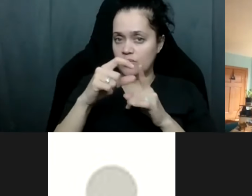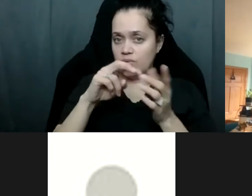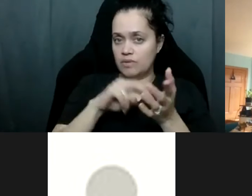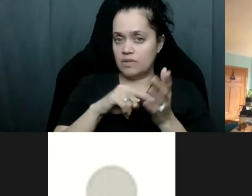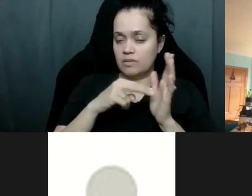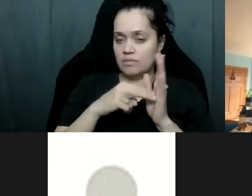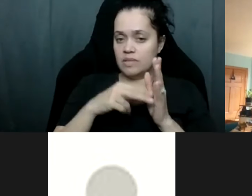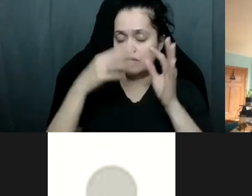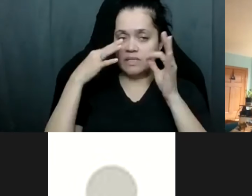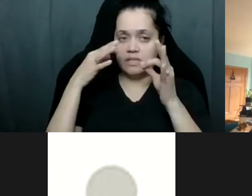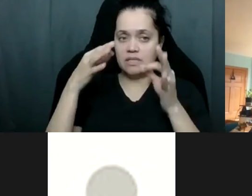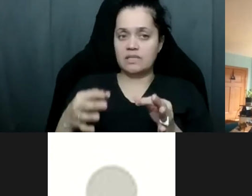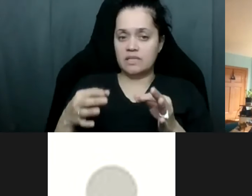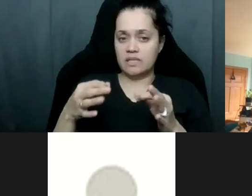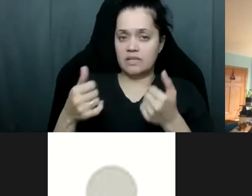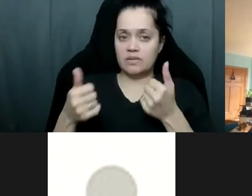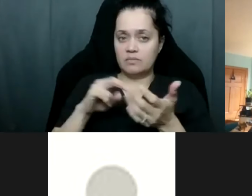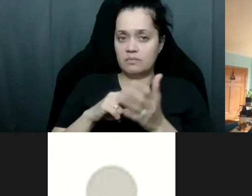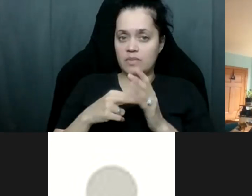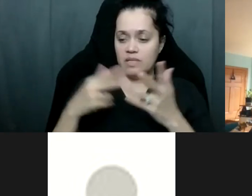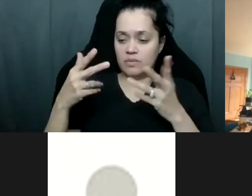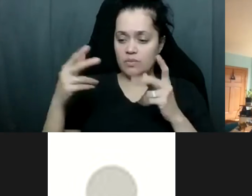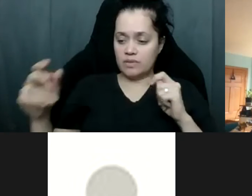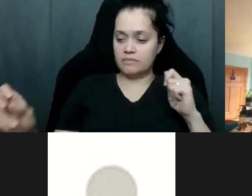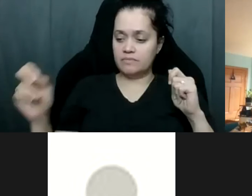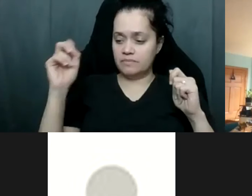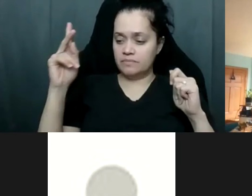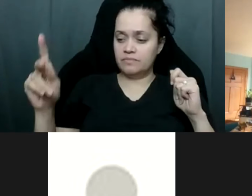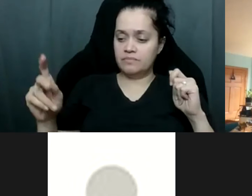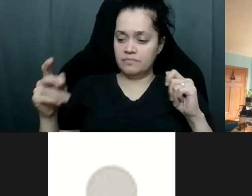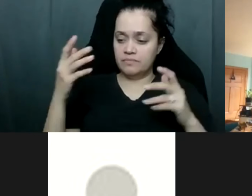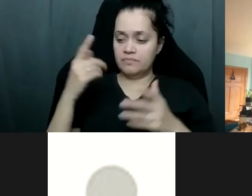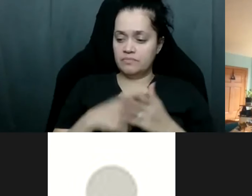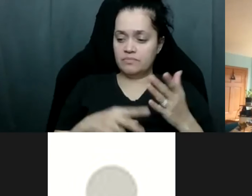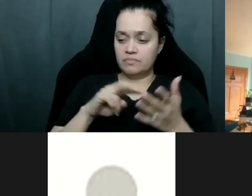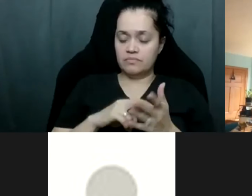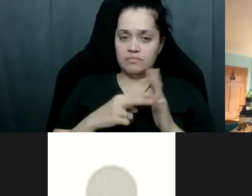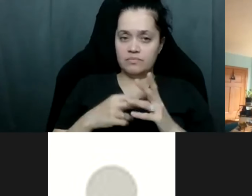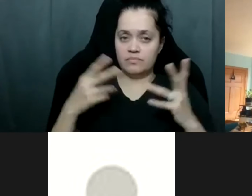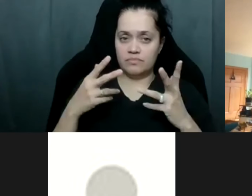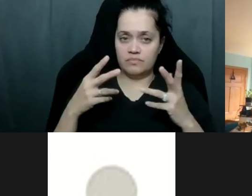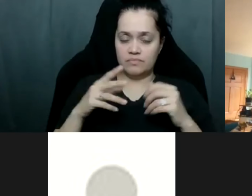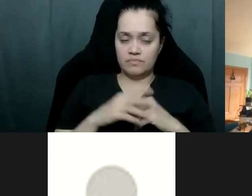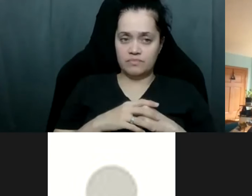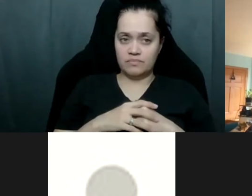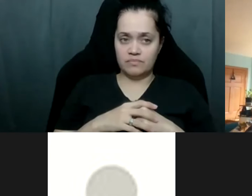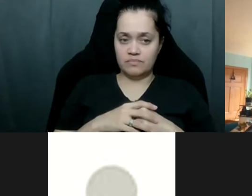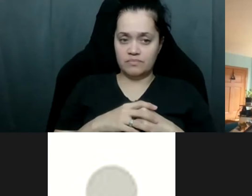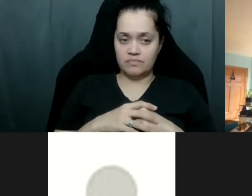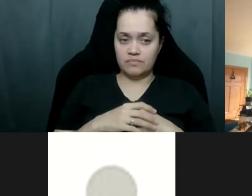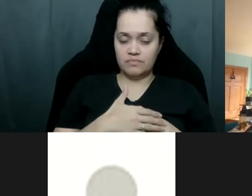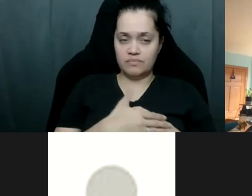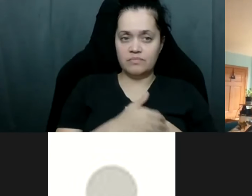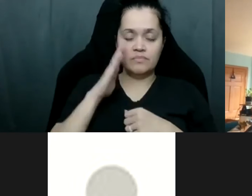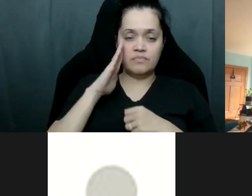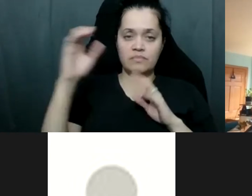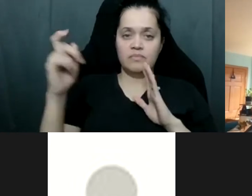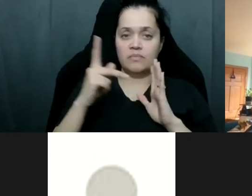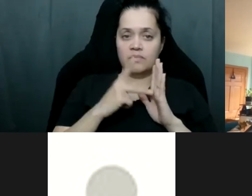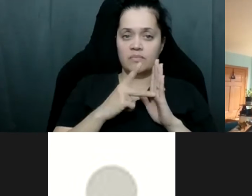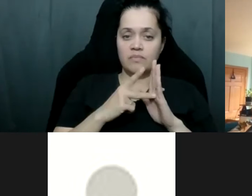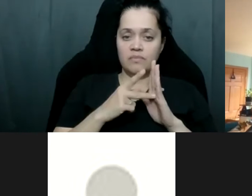decide what means what. Okay, what means what? Then we'll come back